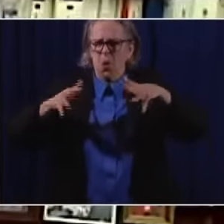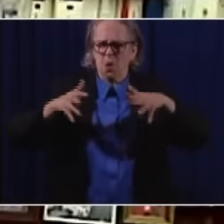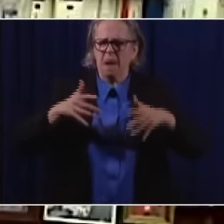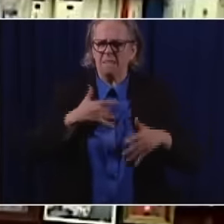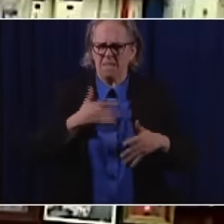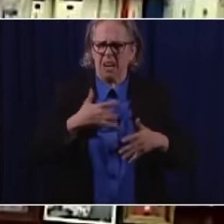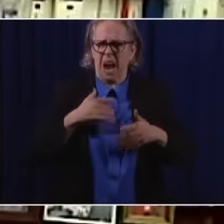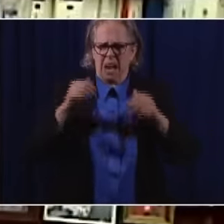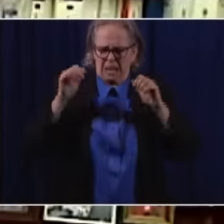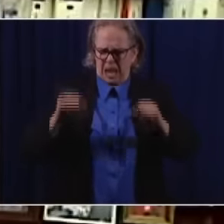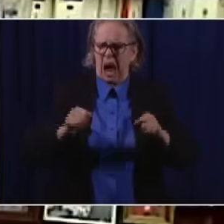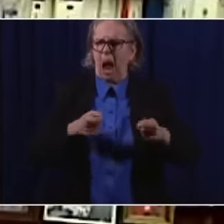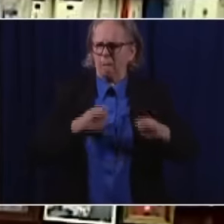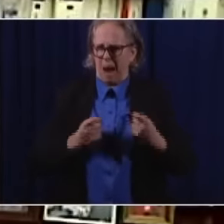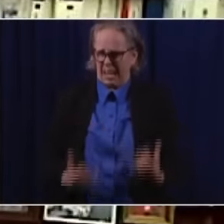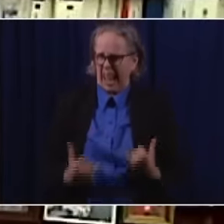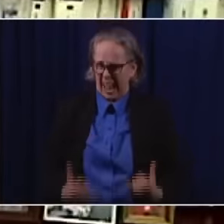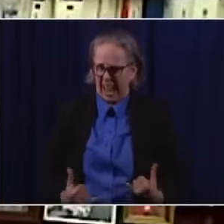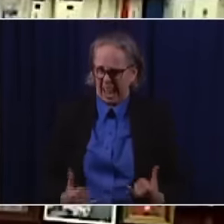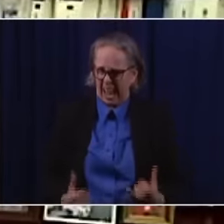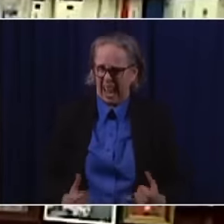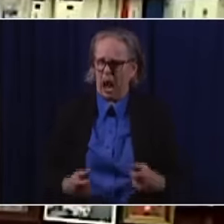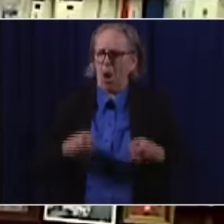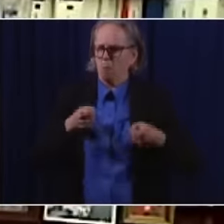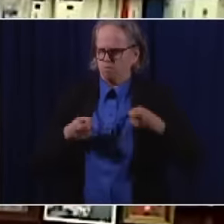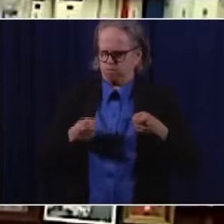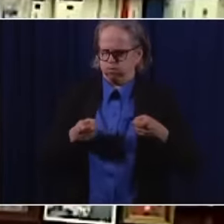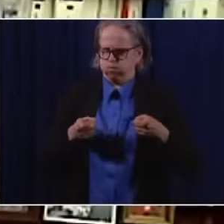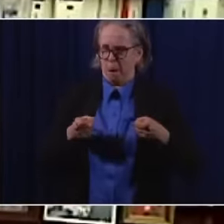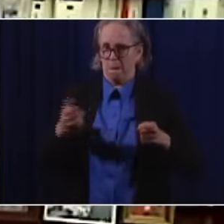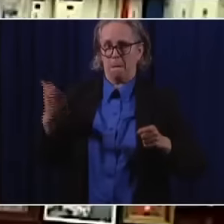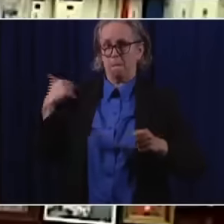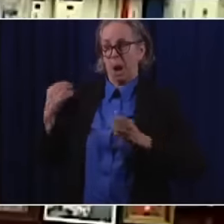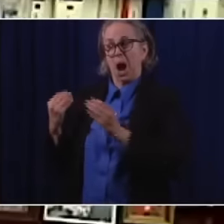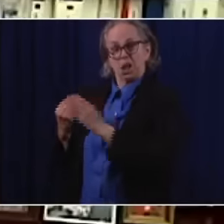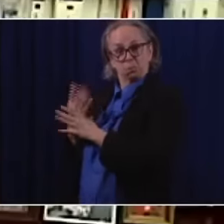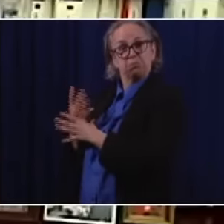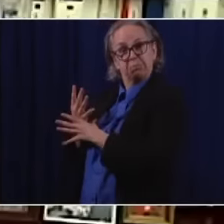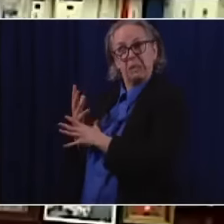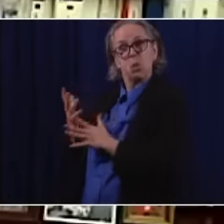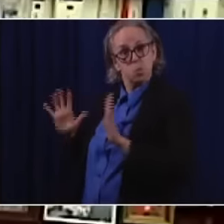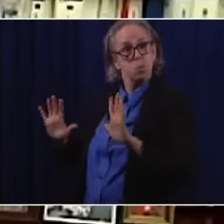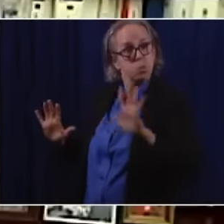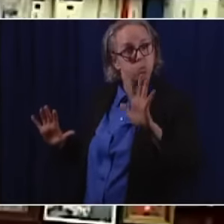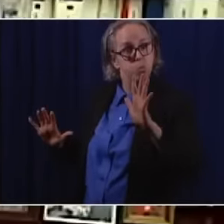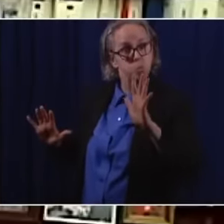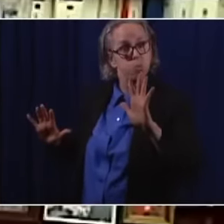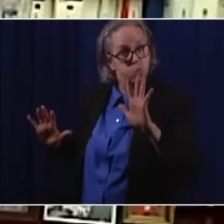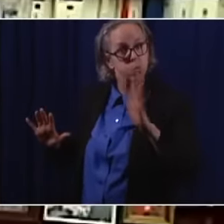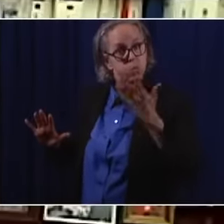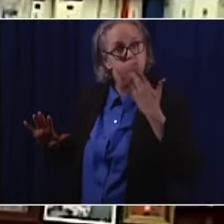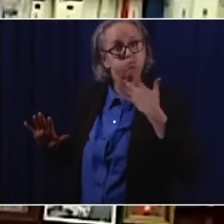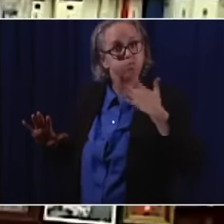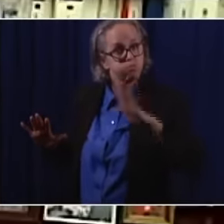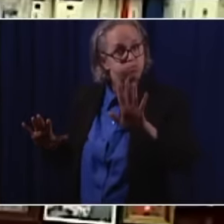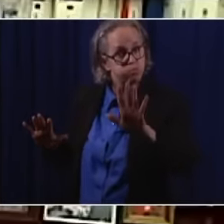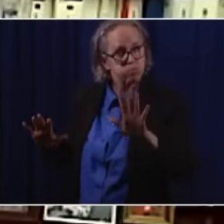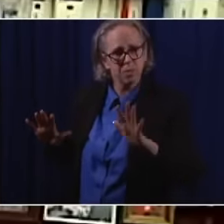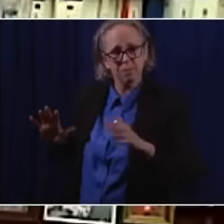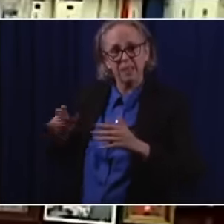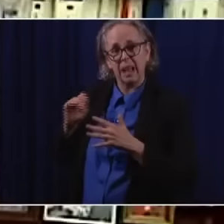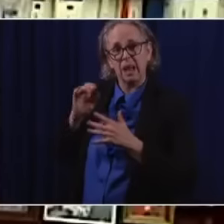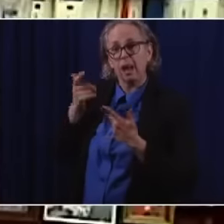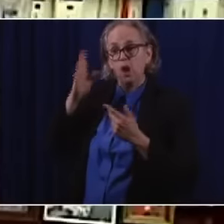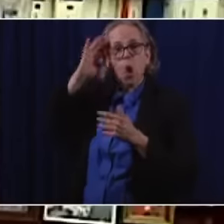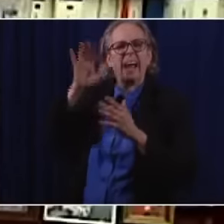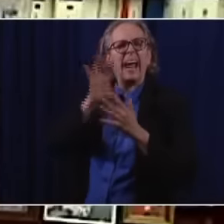somewhat similar numbers, slightly less than where we are now, the majority of our elective operations were actually shut down. So we actually